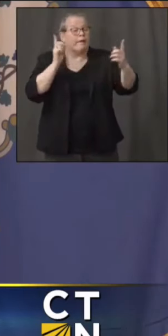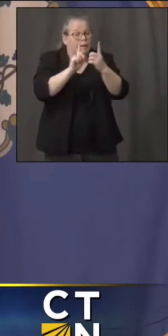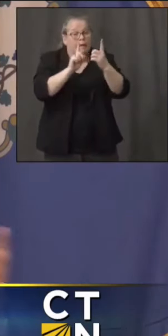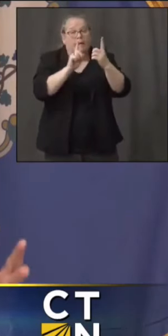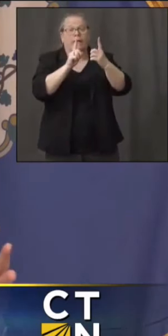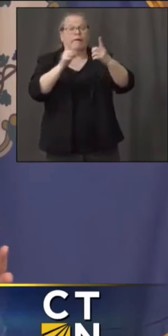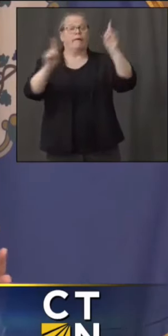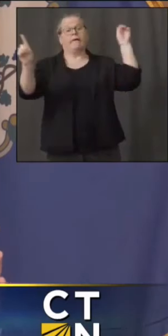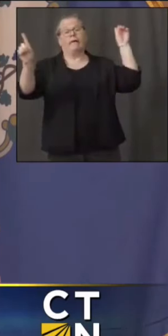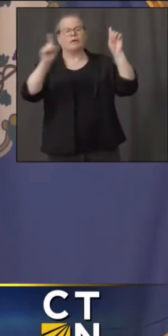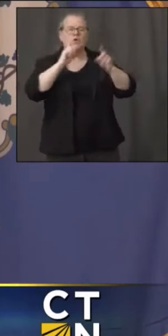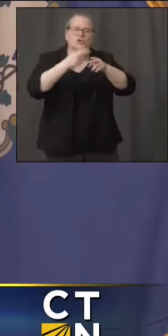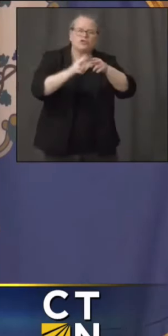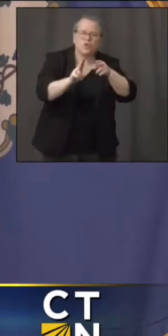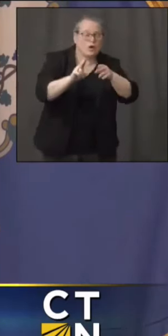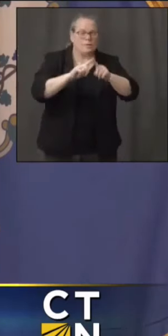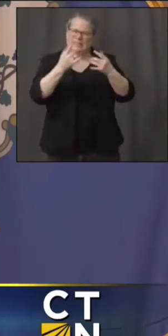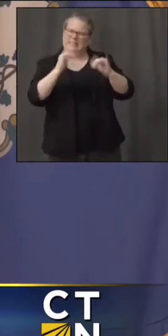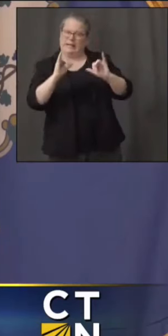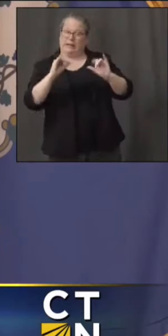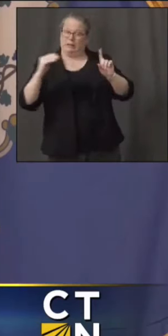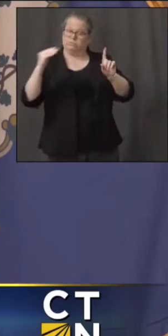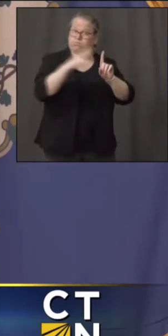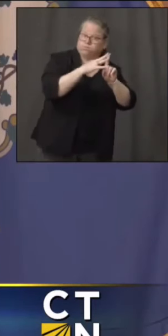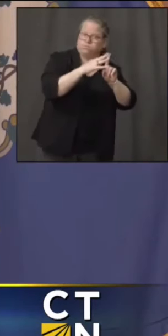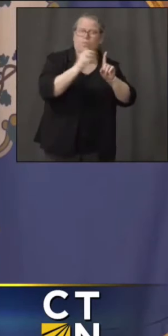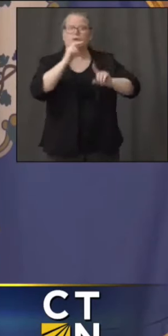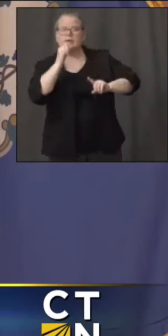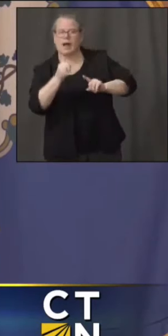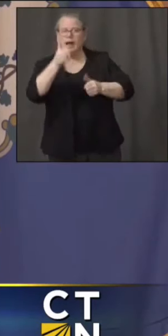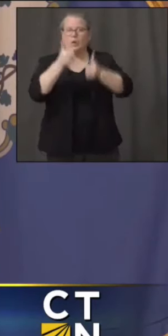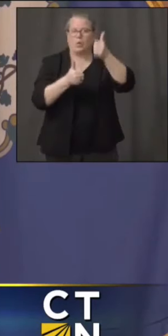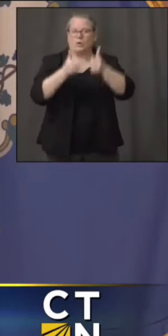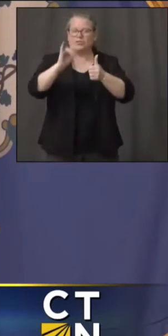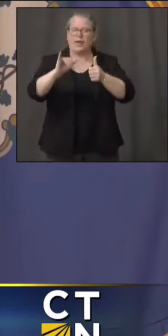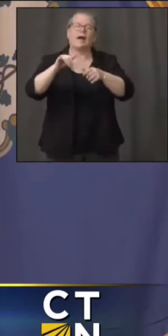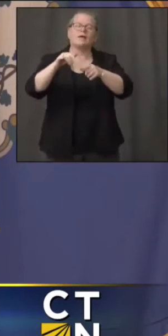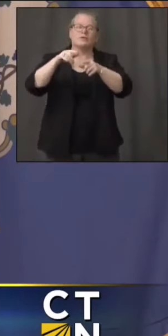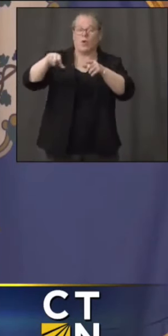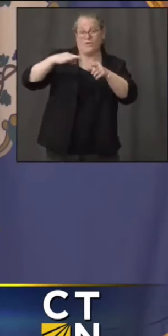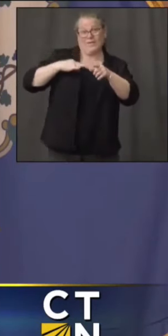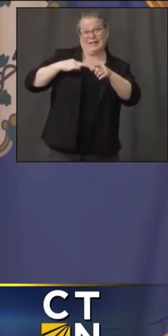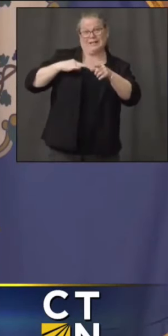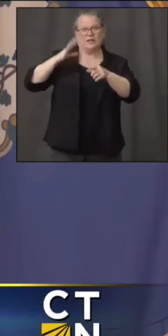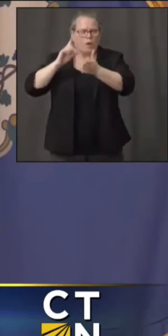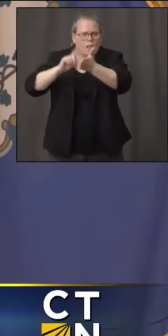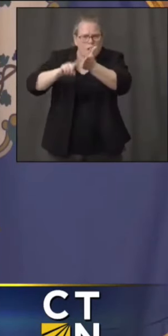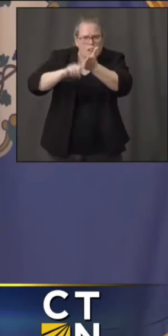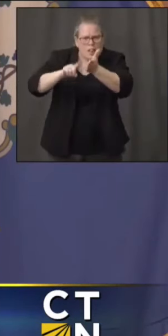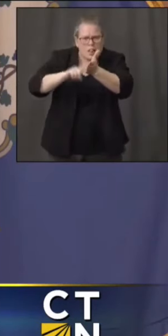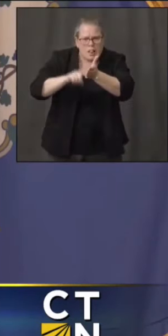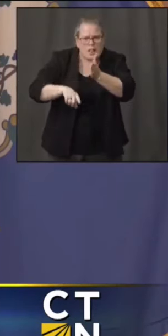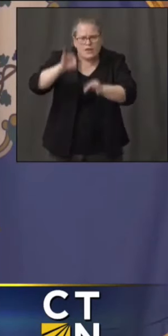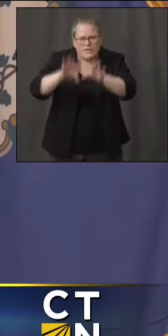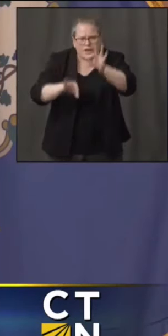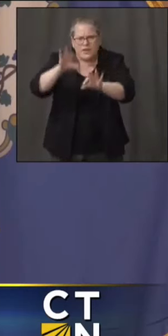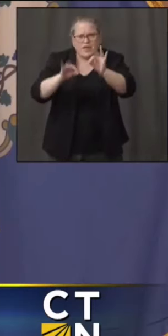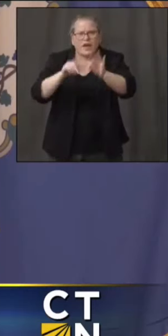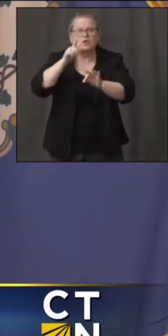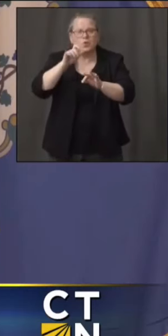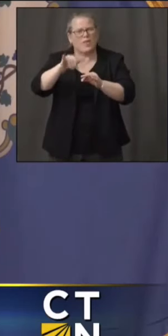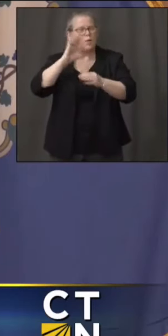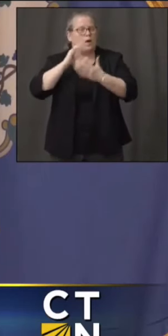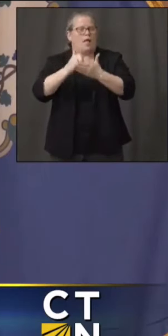voluntary basis, give us that information so we can tell people you may have been exposed or in contact to